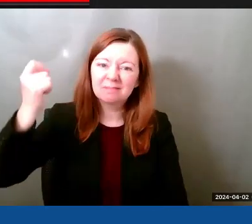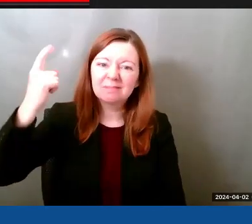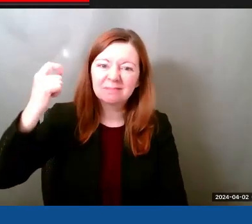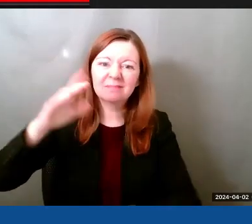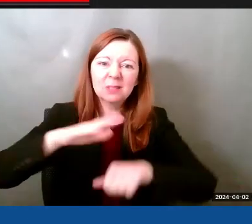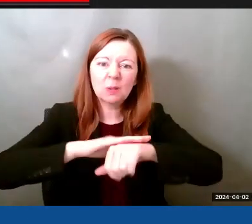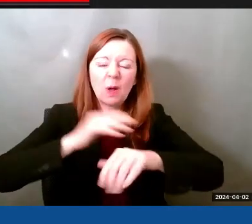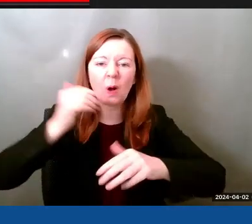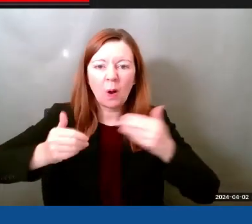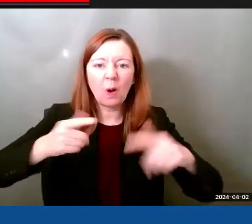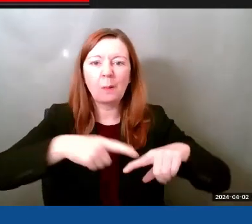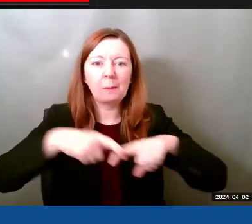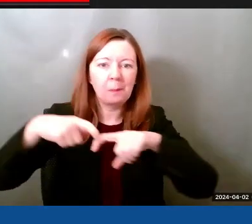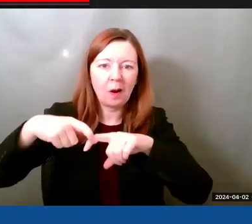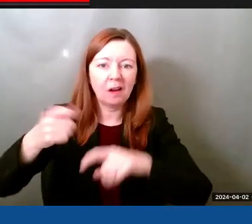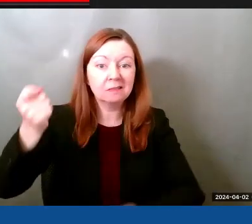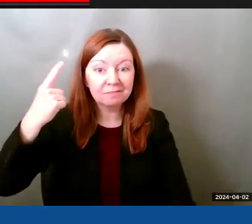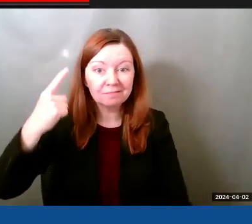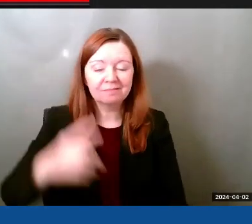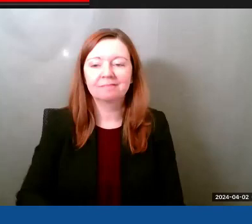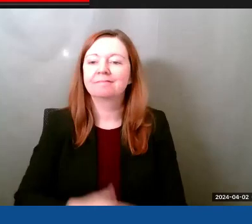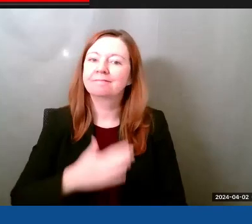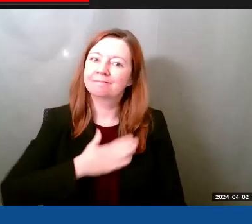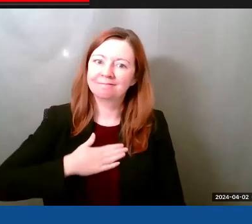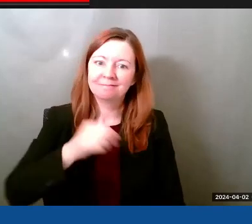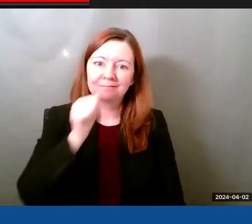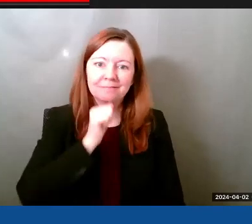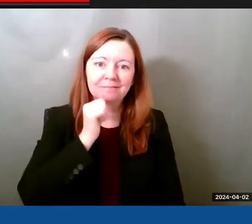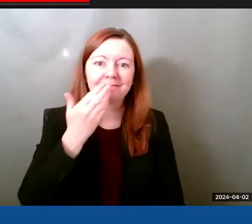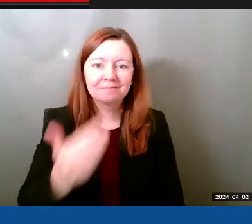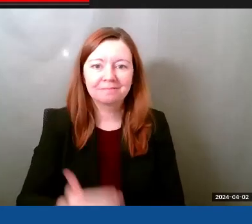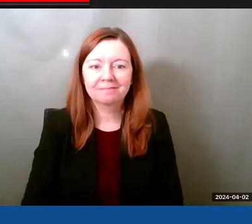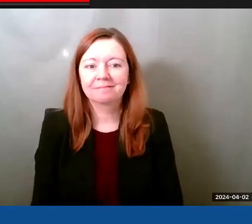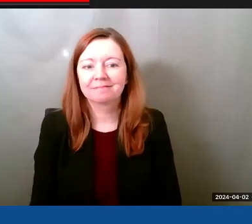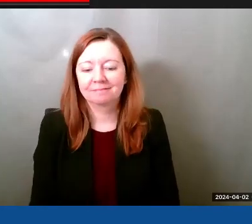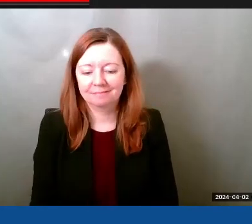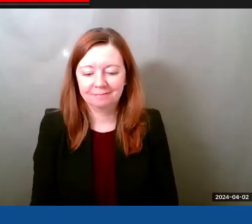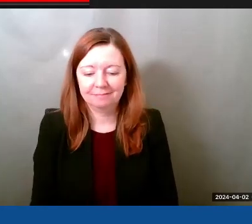well. We appreciate your patience.